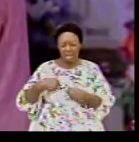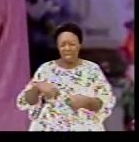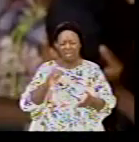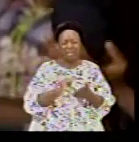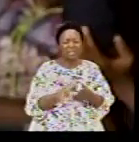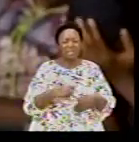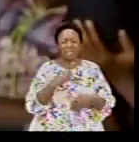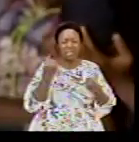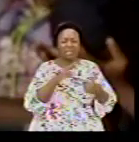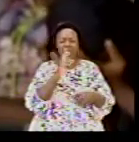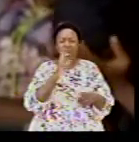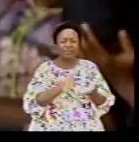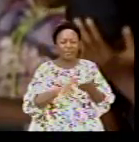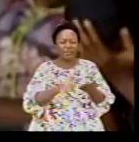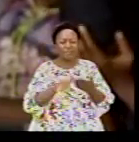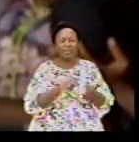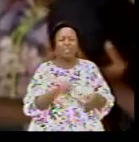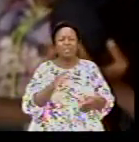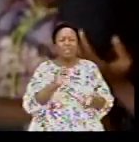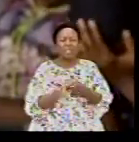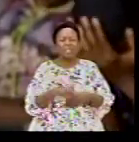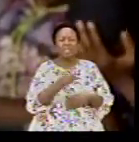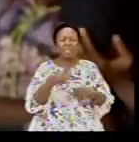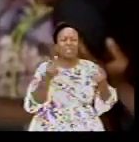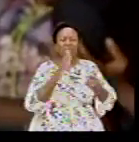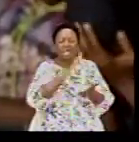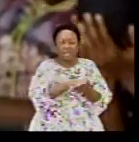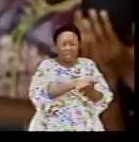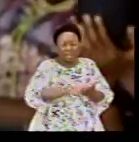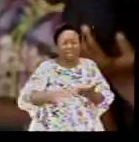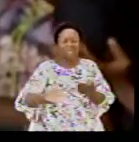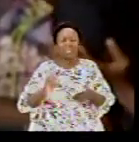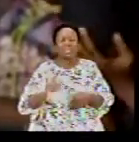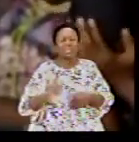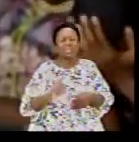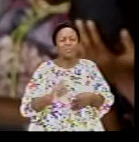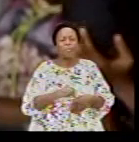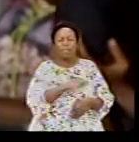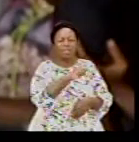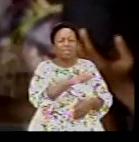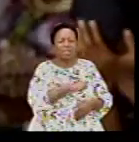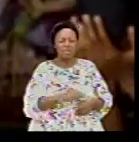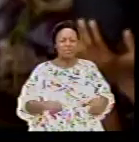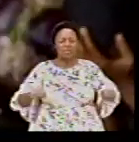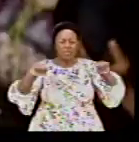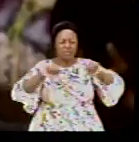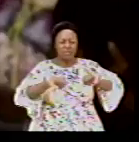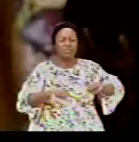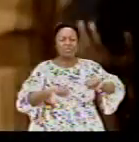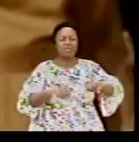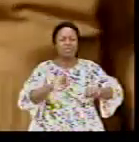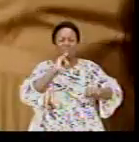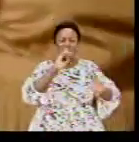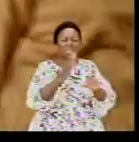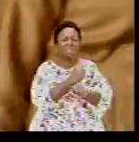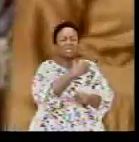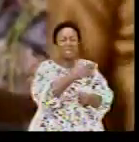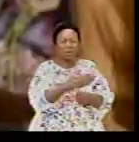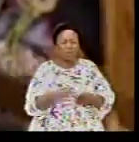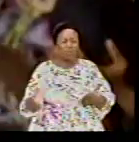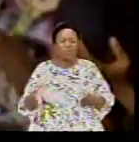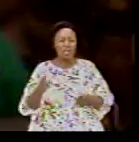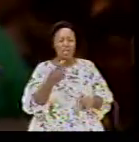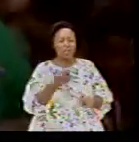forgiven. Their sins are blotted out. Guilt, condemnation is taken away